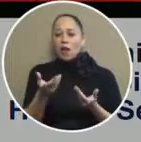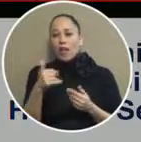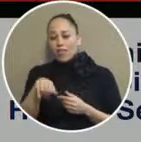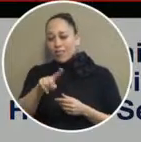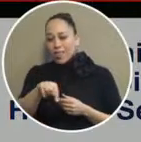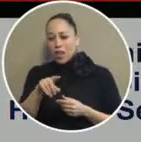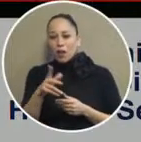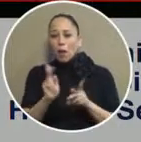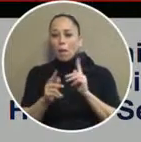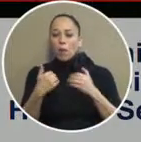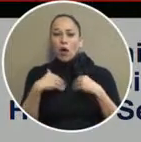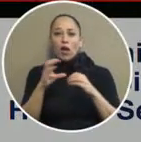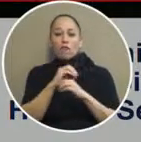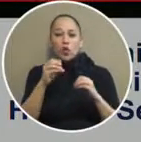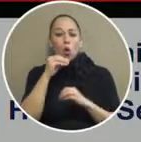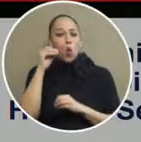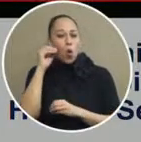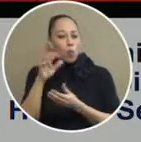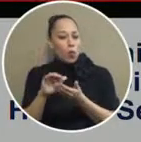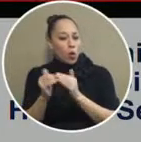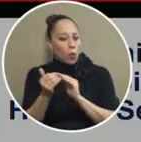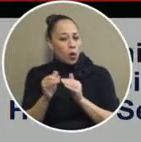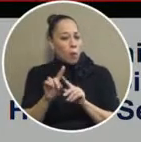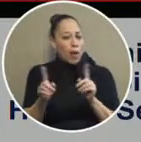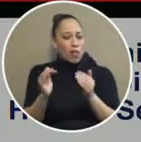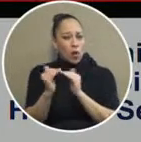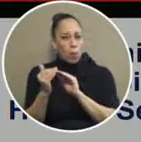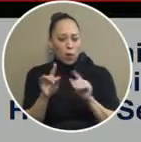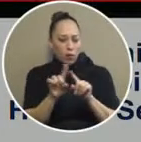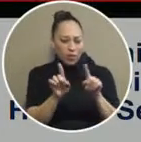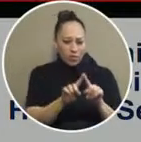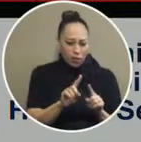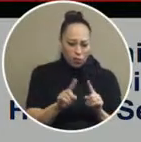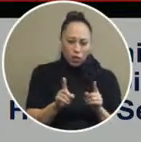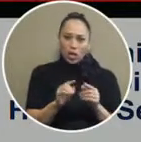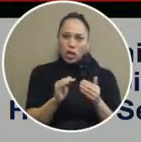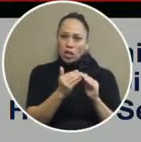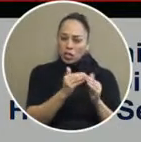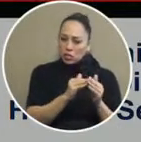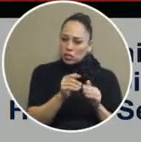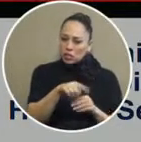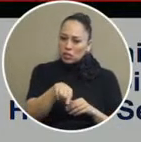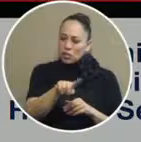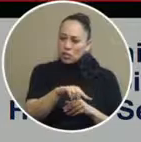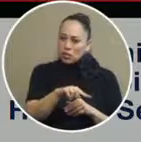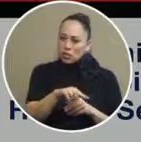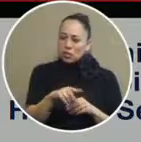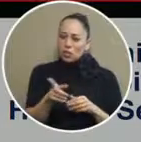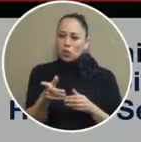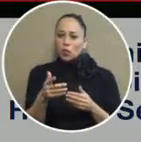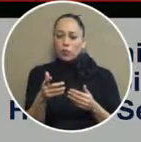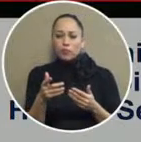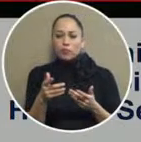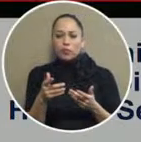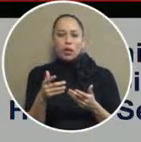But again, compared to other cities, which we've heard that on a number of